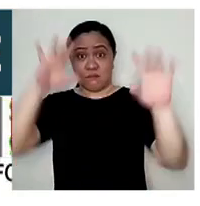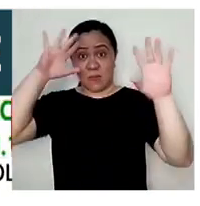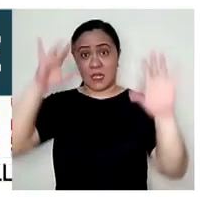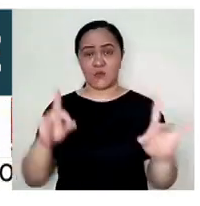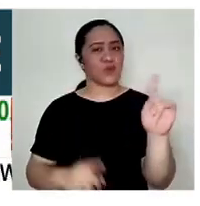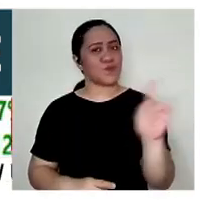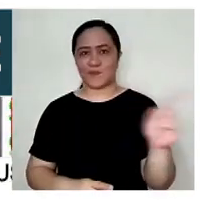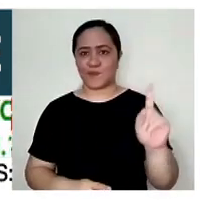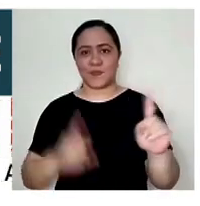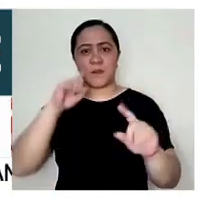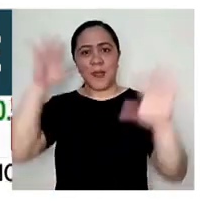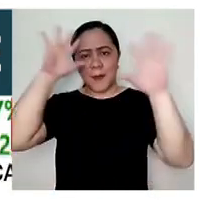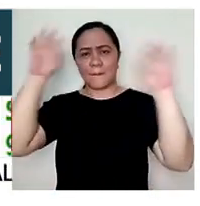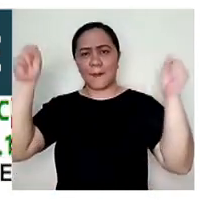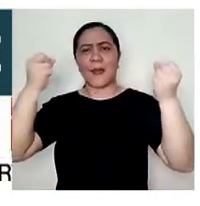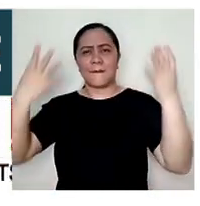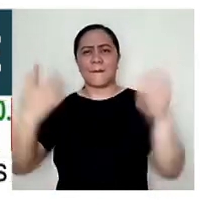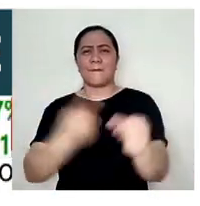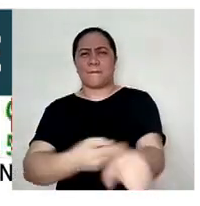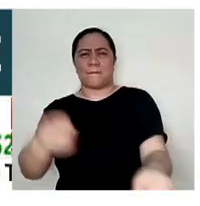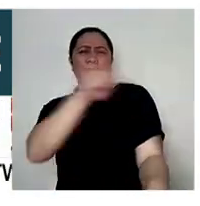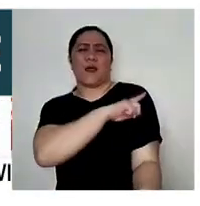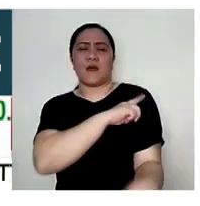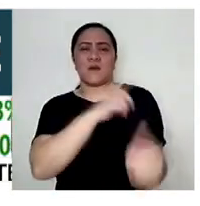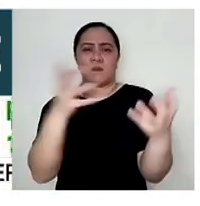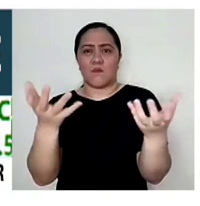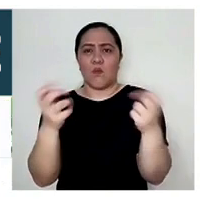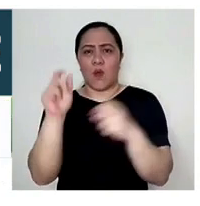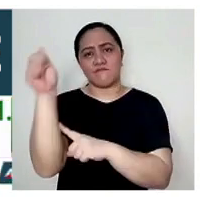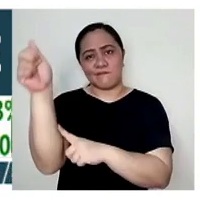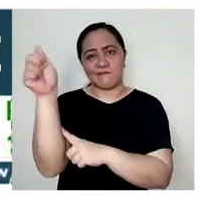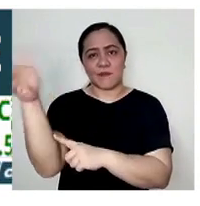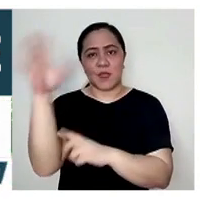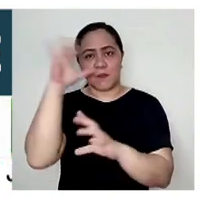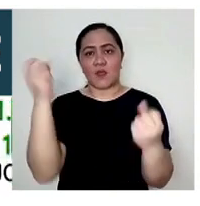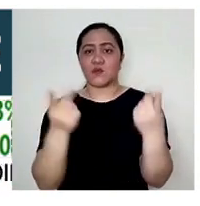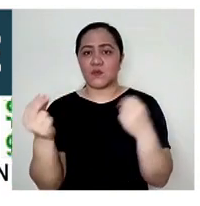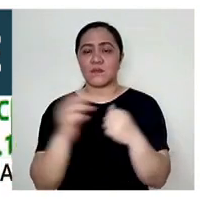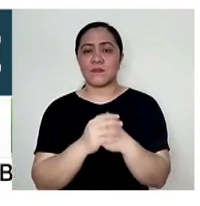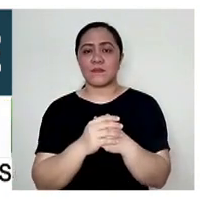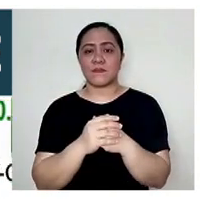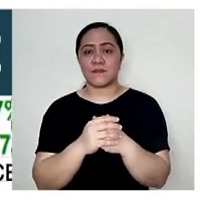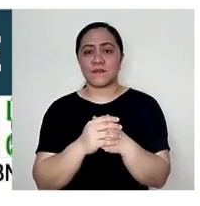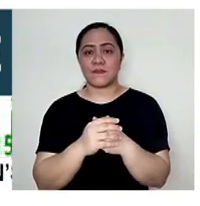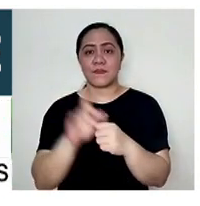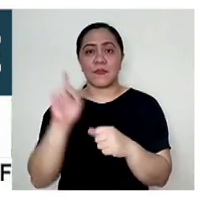president has all the power to do what he wants to do, but I think he's